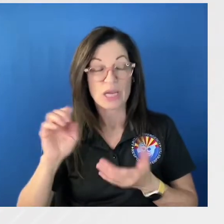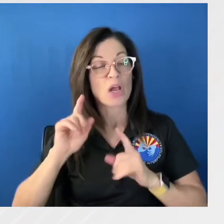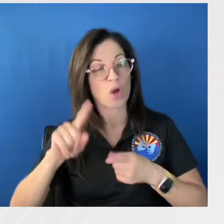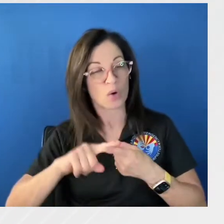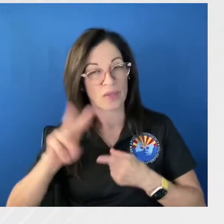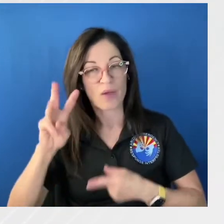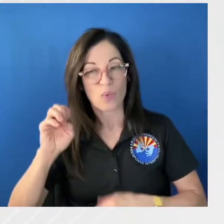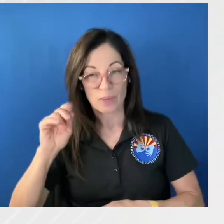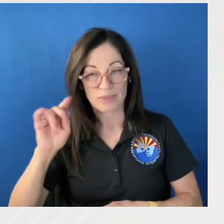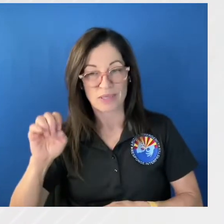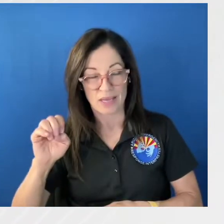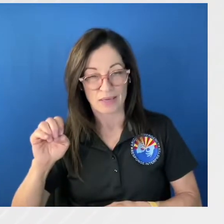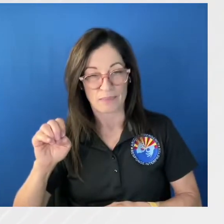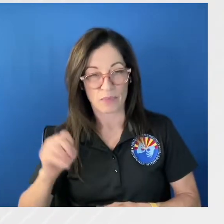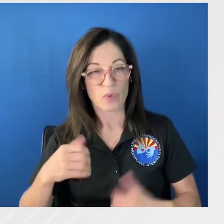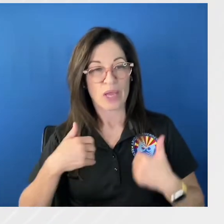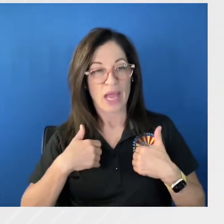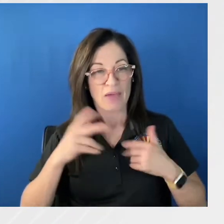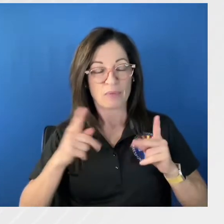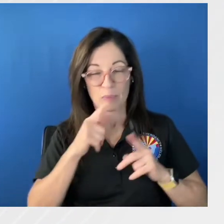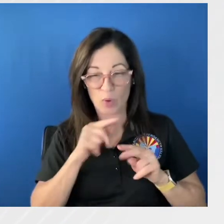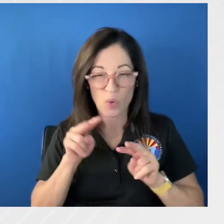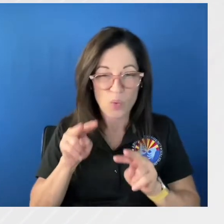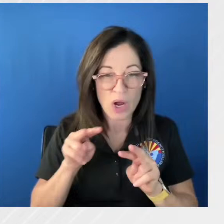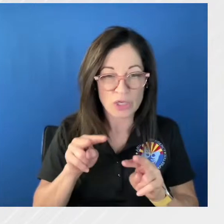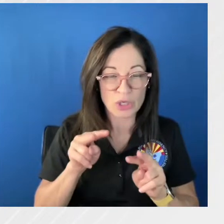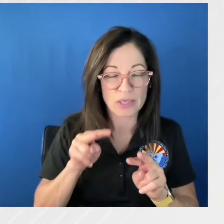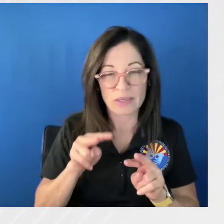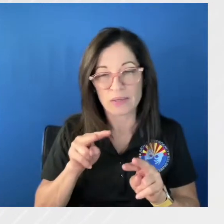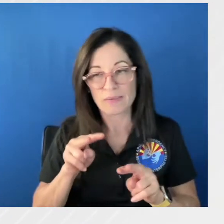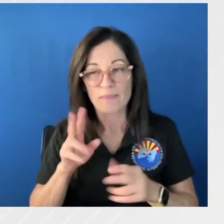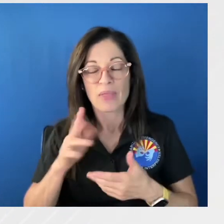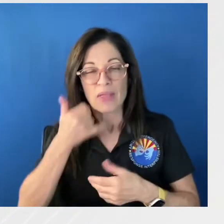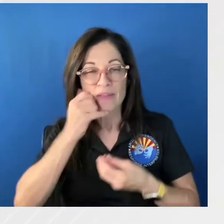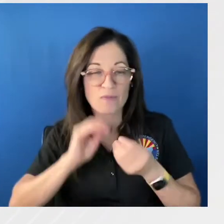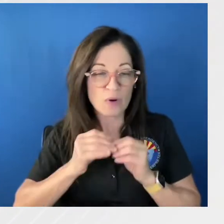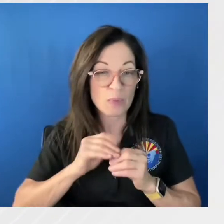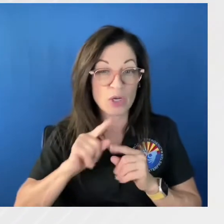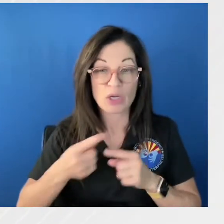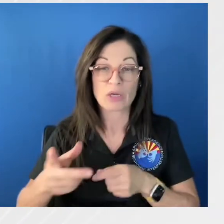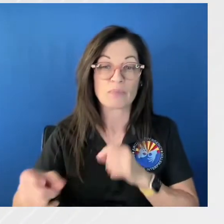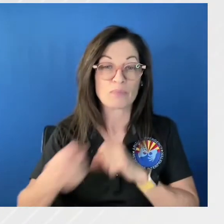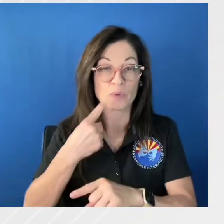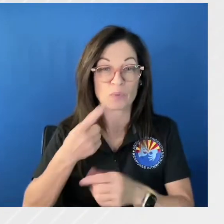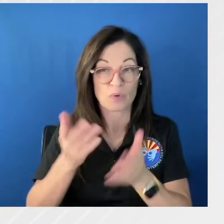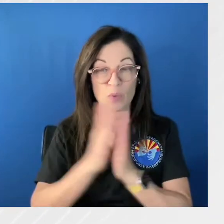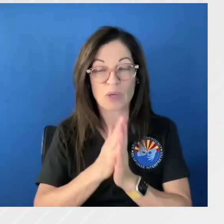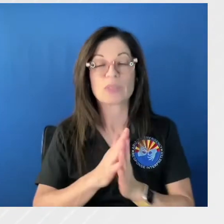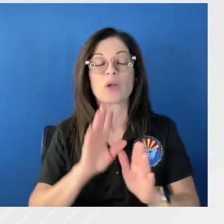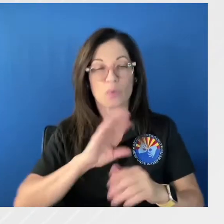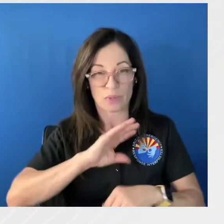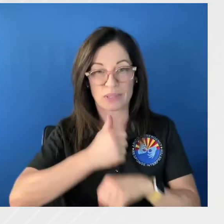got folks that are manning a number. When those requests come through, we start getting those accommodated.